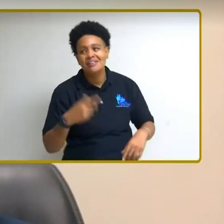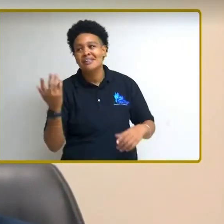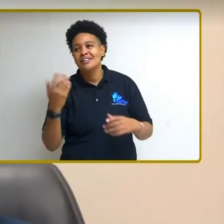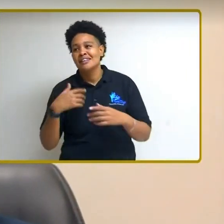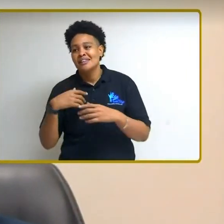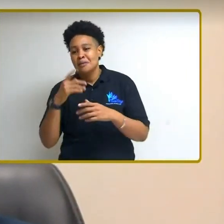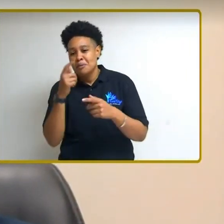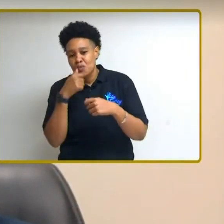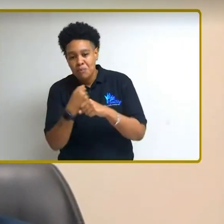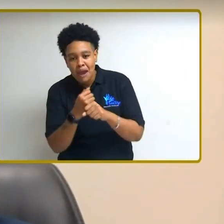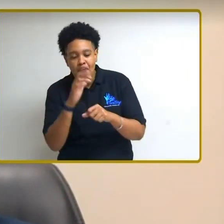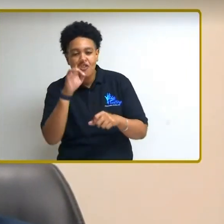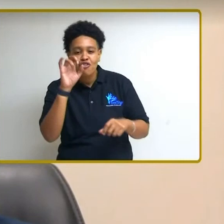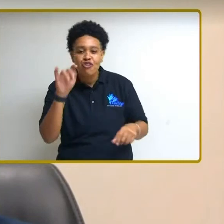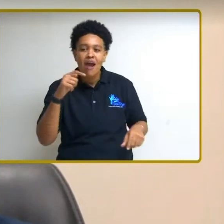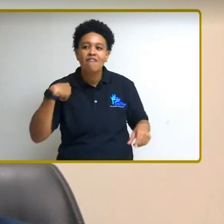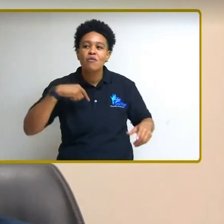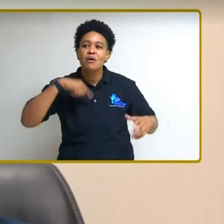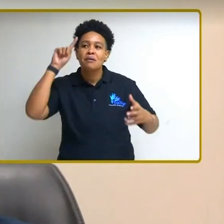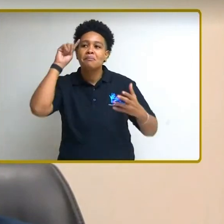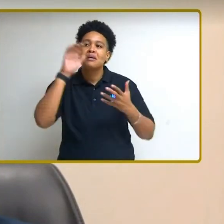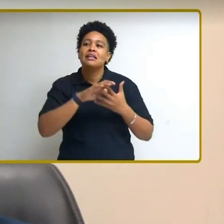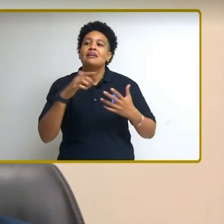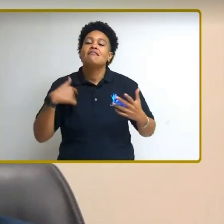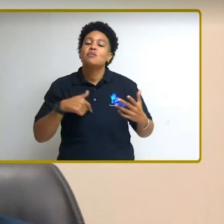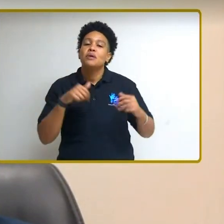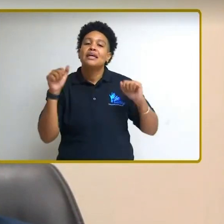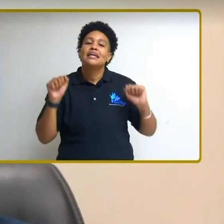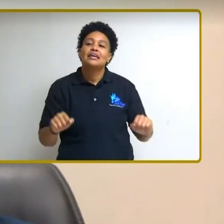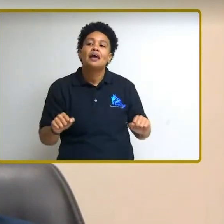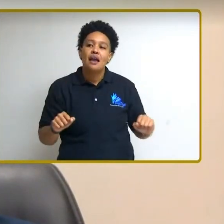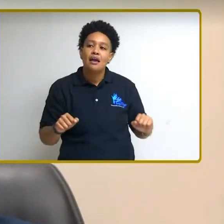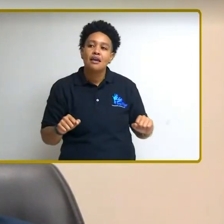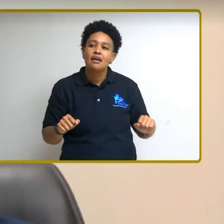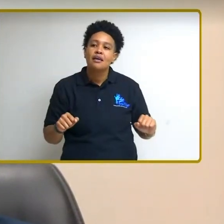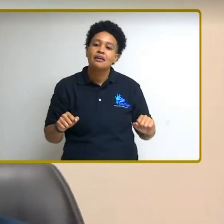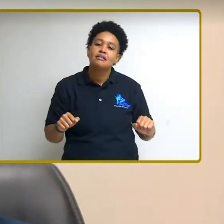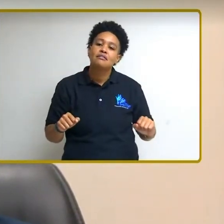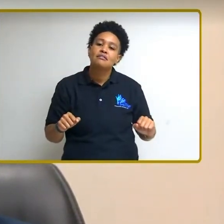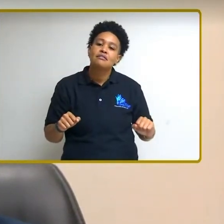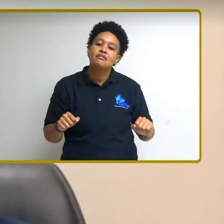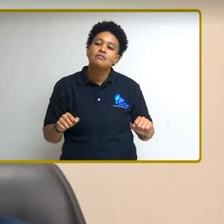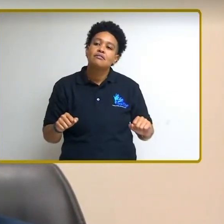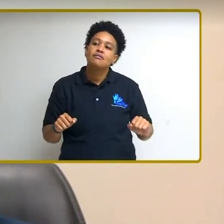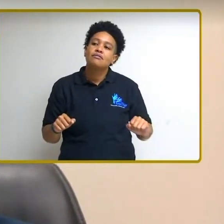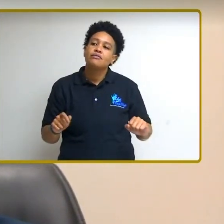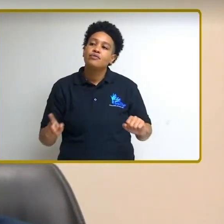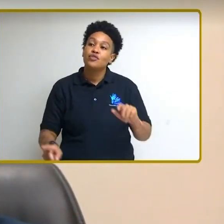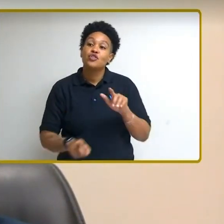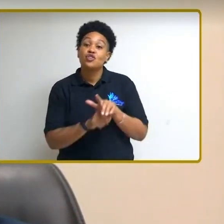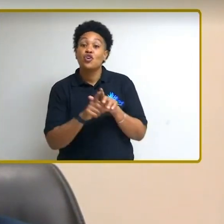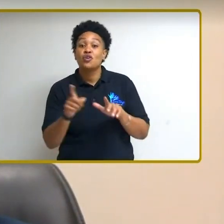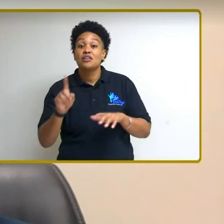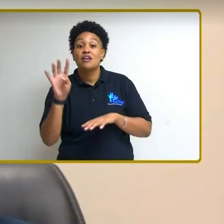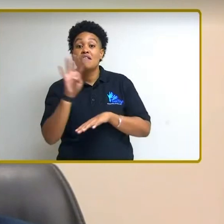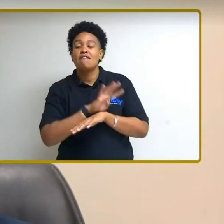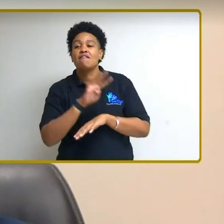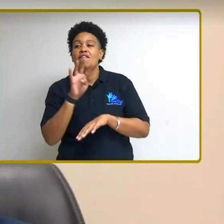craft. We believe that we can at least turn out over these 4